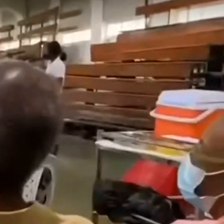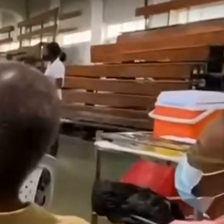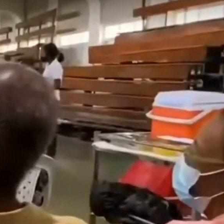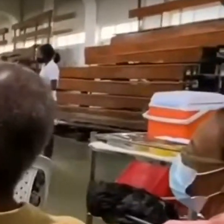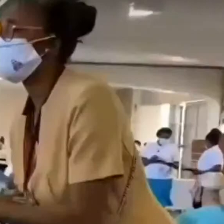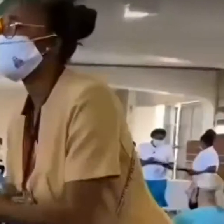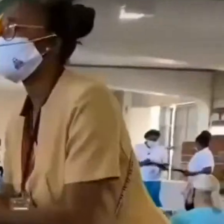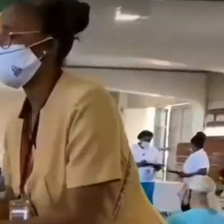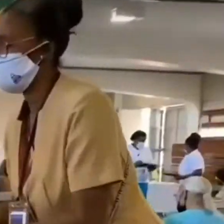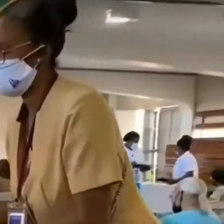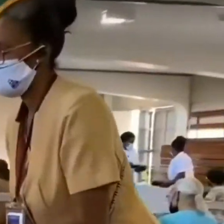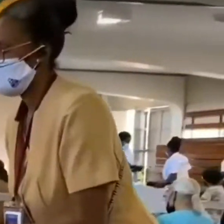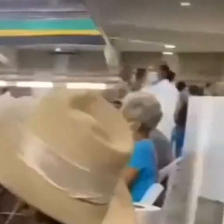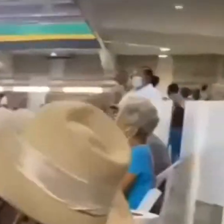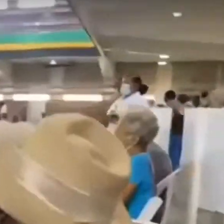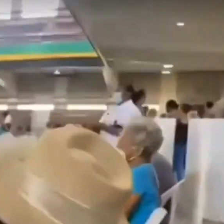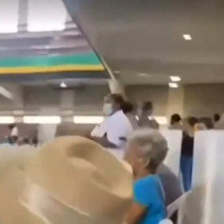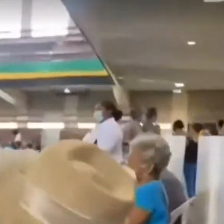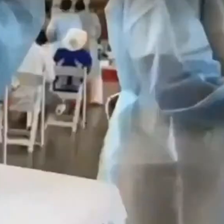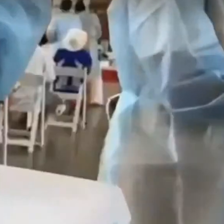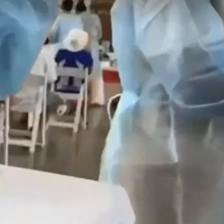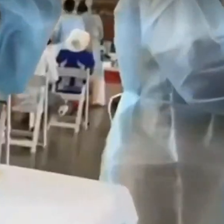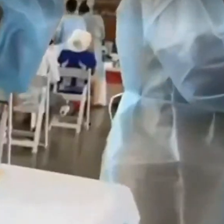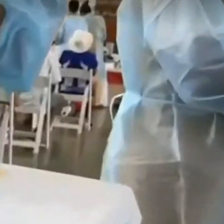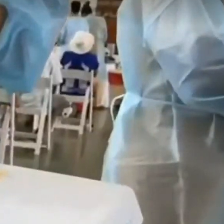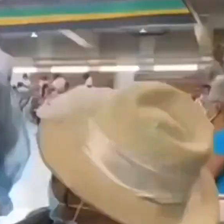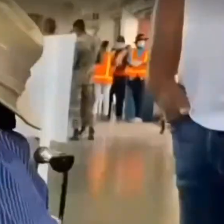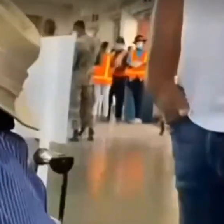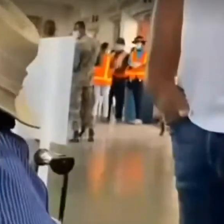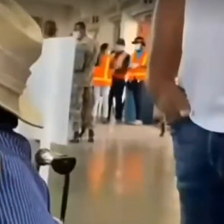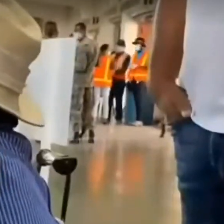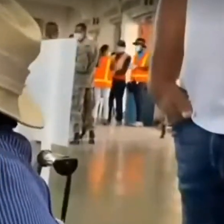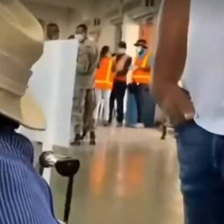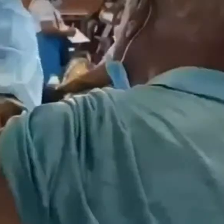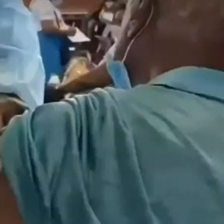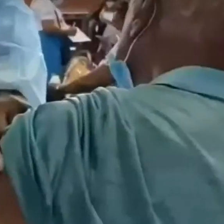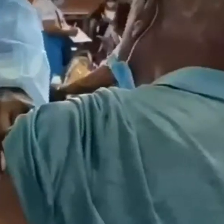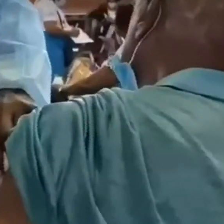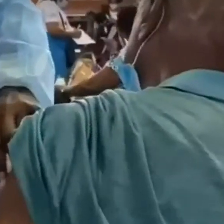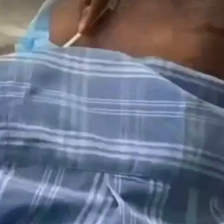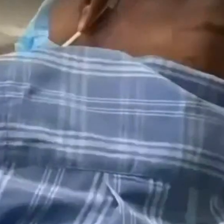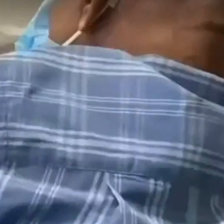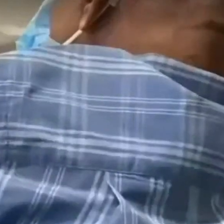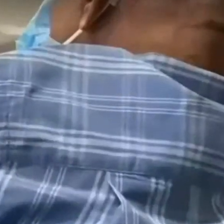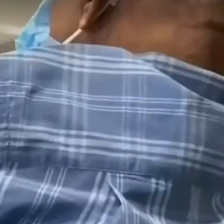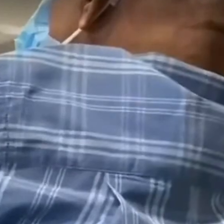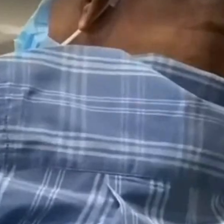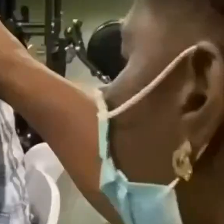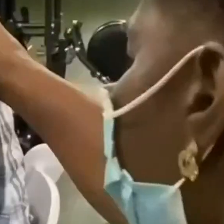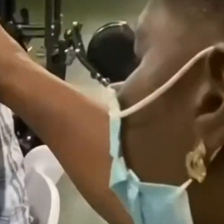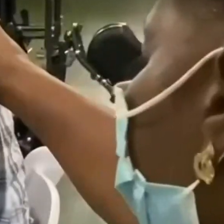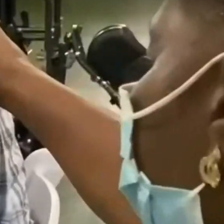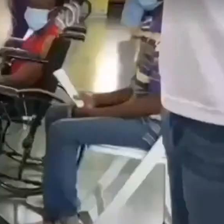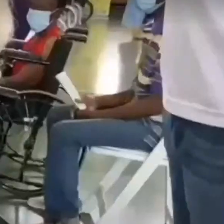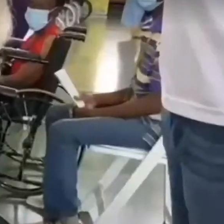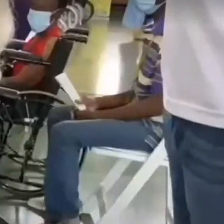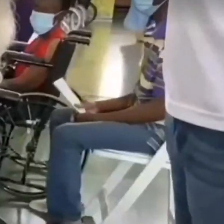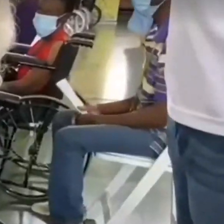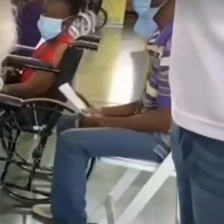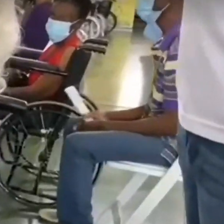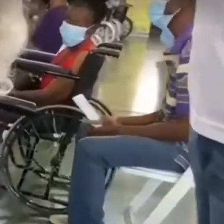sunshine, thank you for rain, thank you for joy, thank you for pain. It's a beautiful